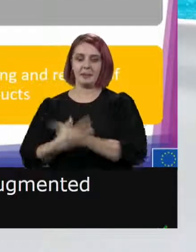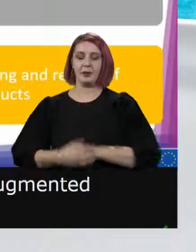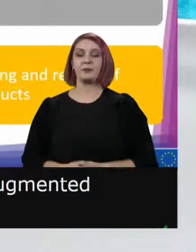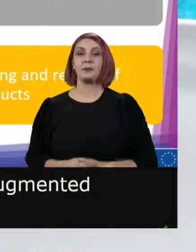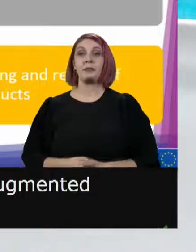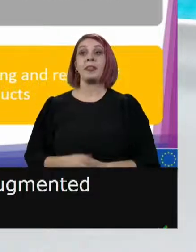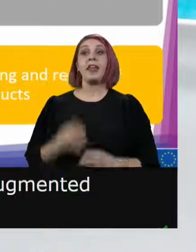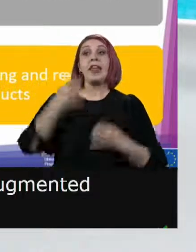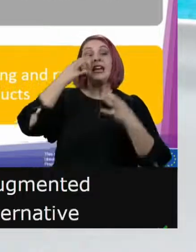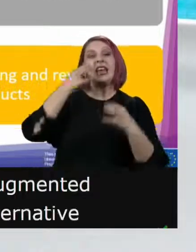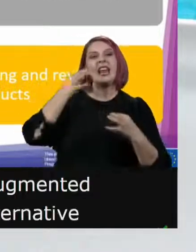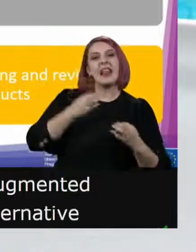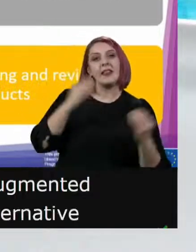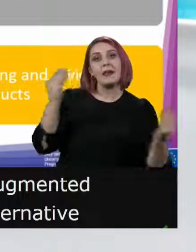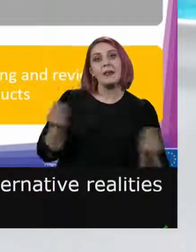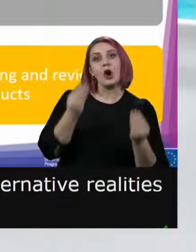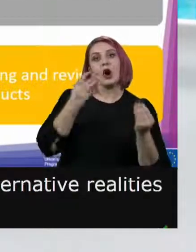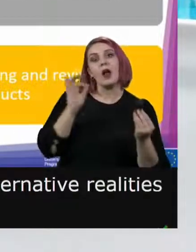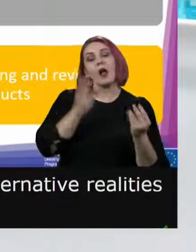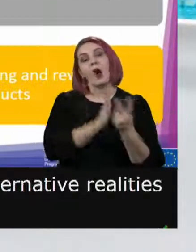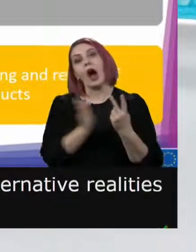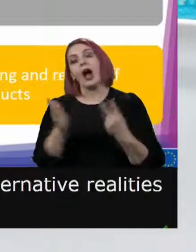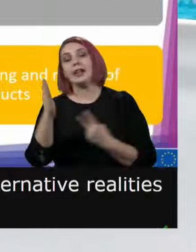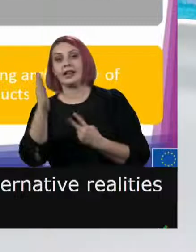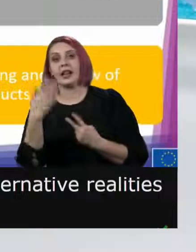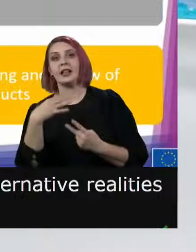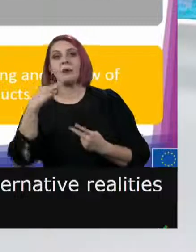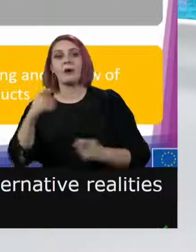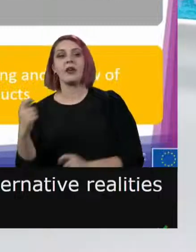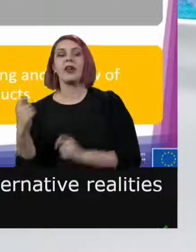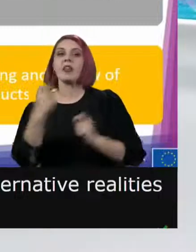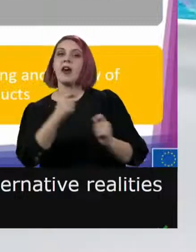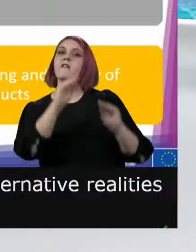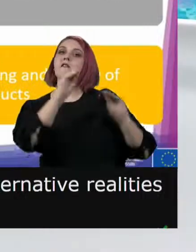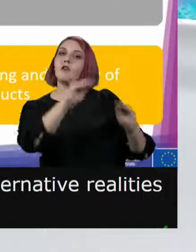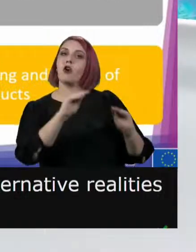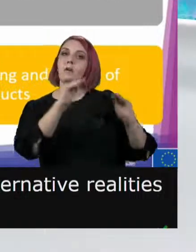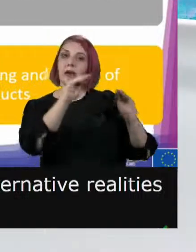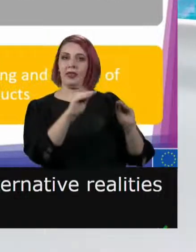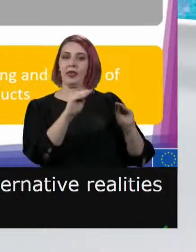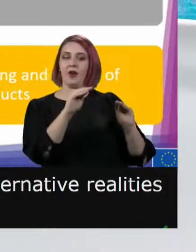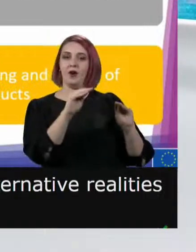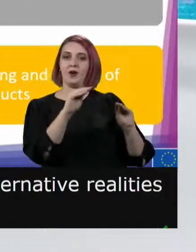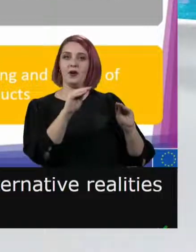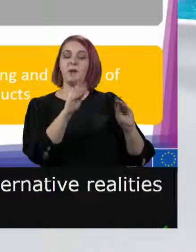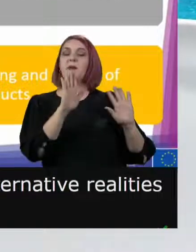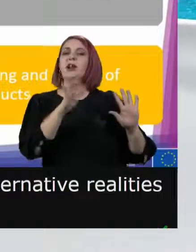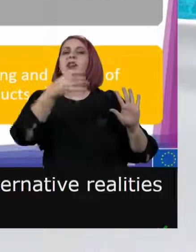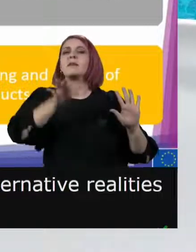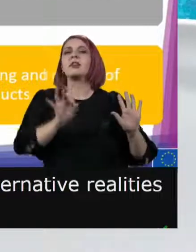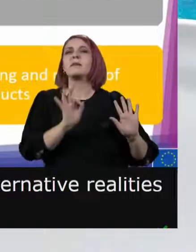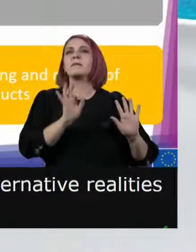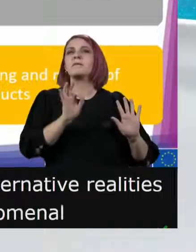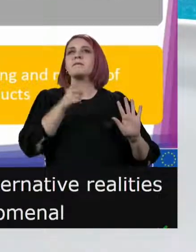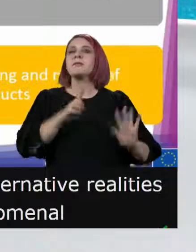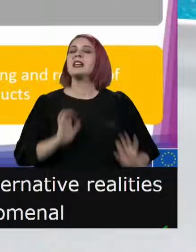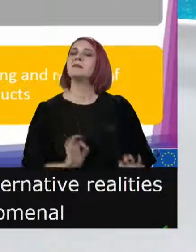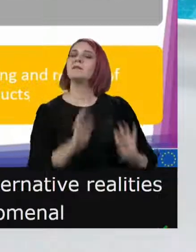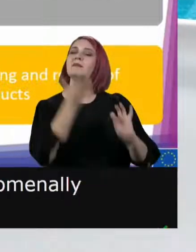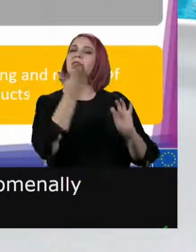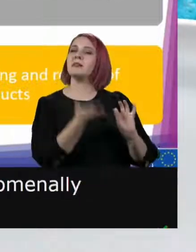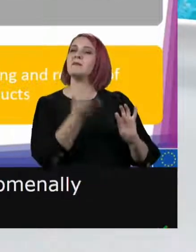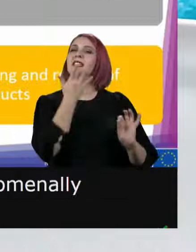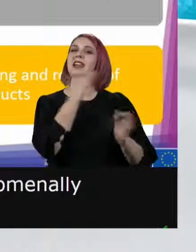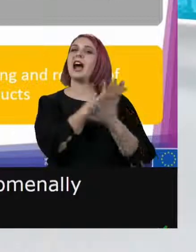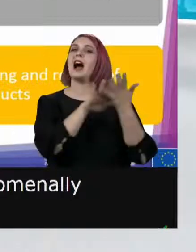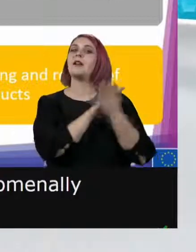to relate to training, but are phenomenally important when we talk about access to